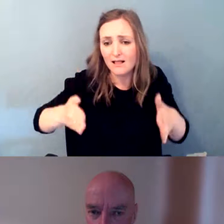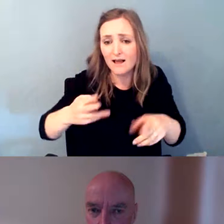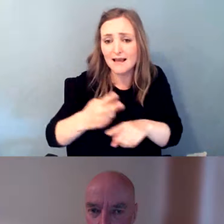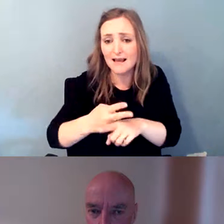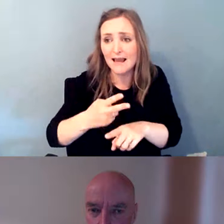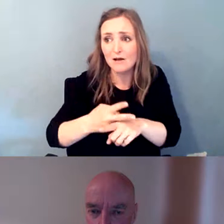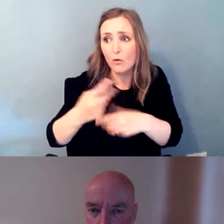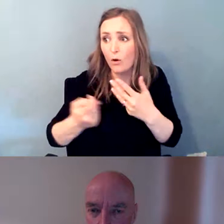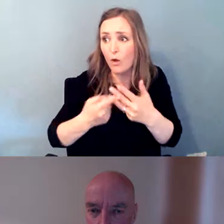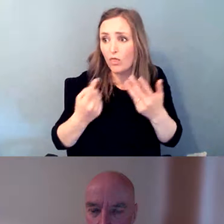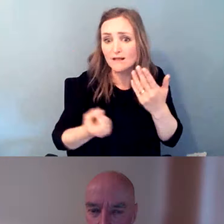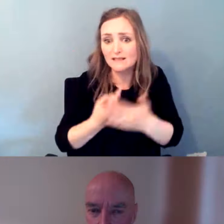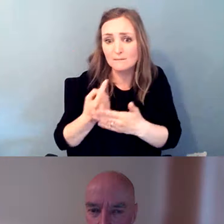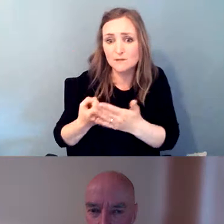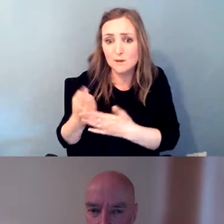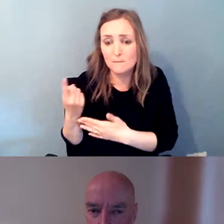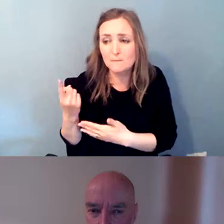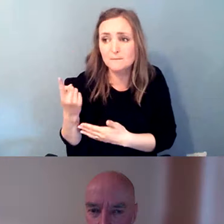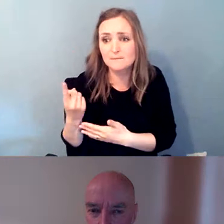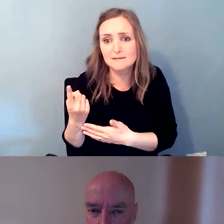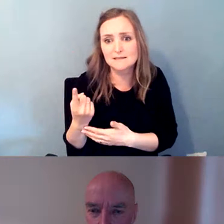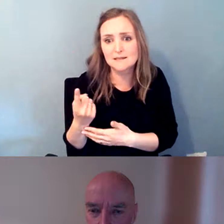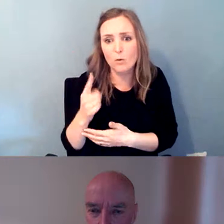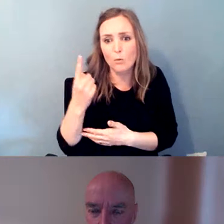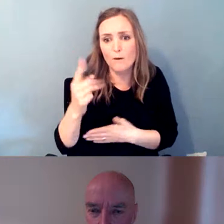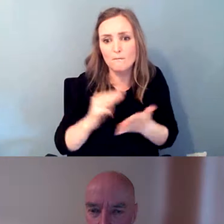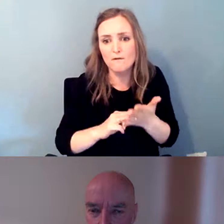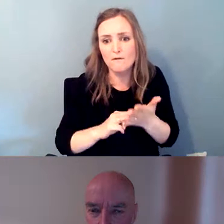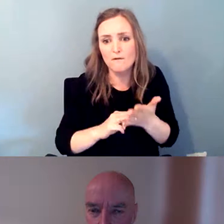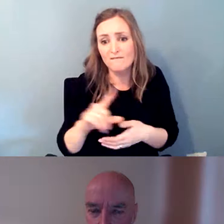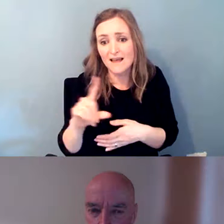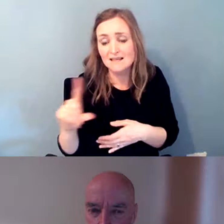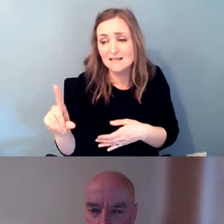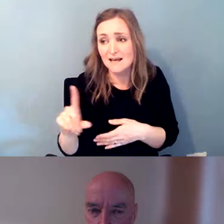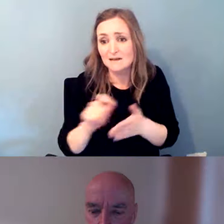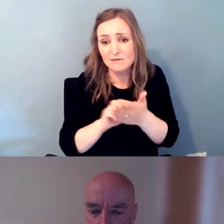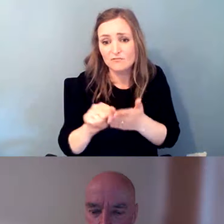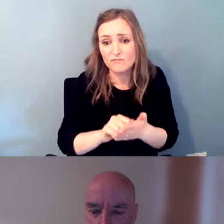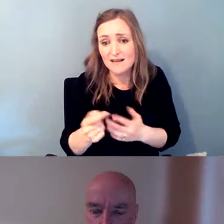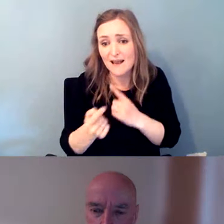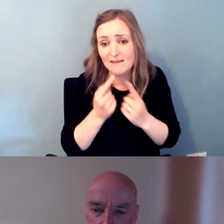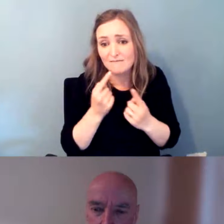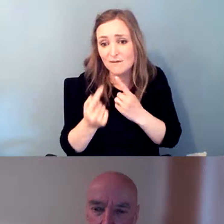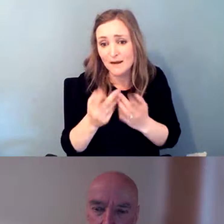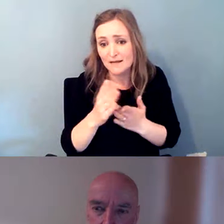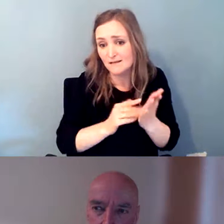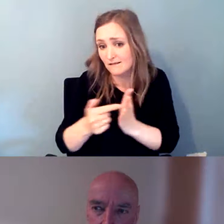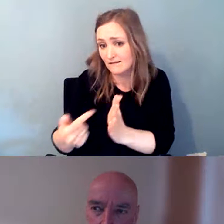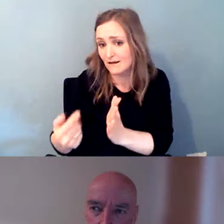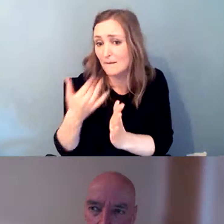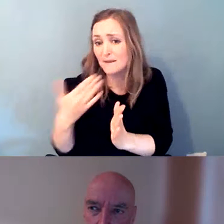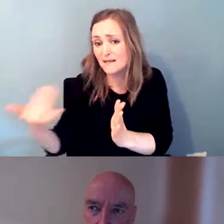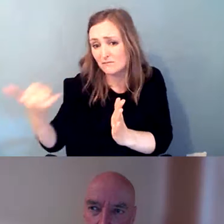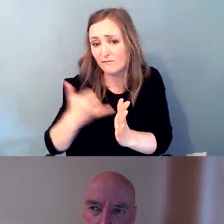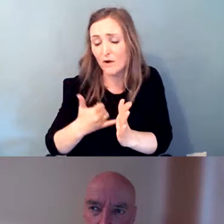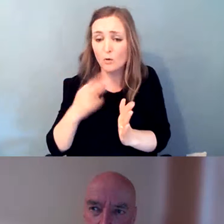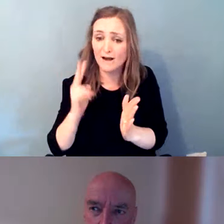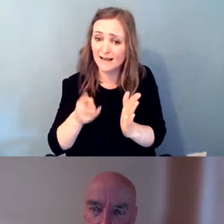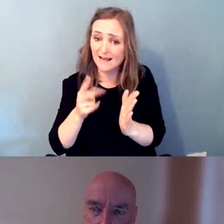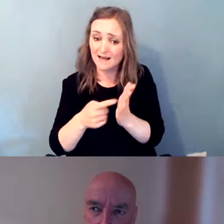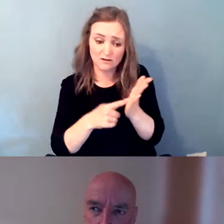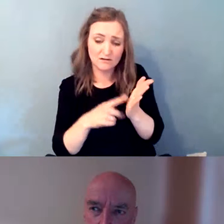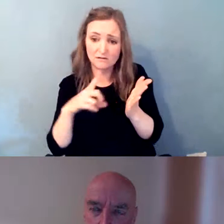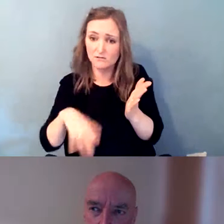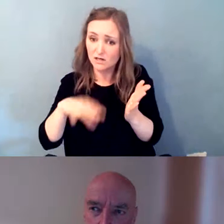other symptoms, and I might give them some written information on the sort of symptoms I'd be worried about, then please give me another phone and we can start